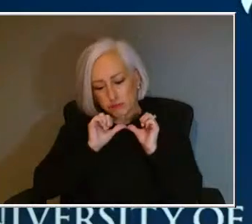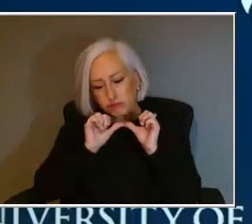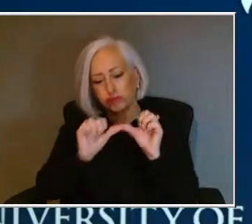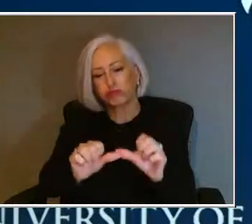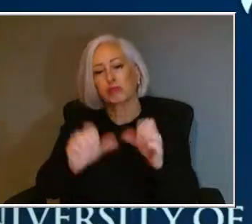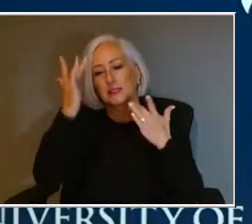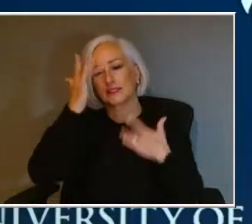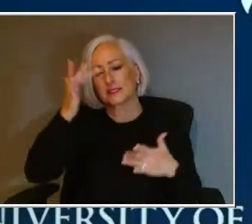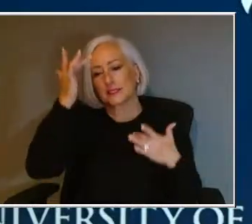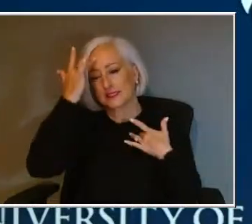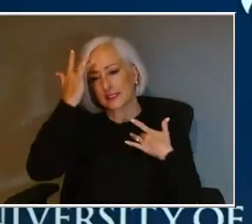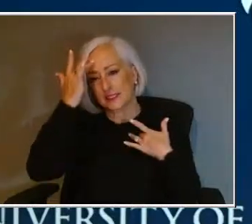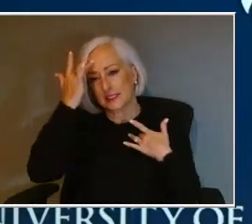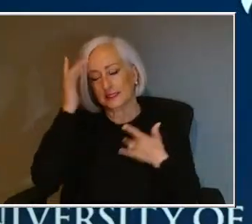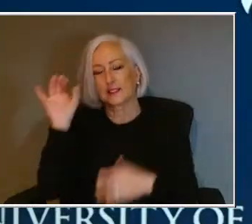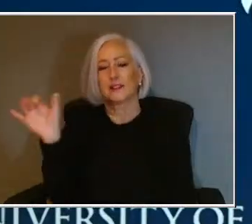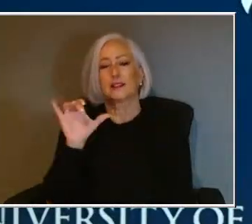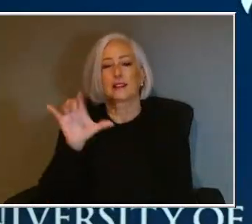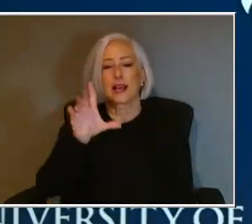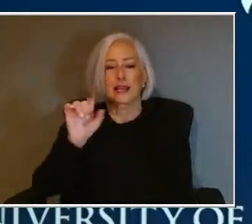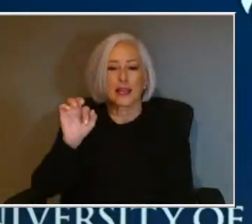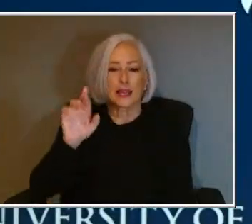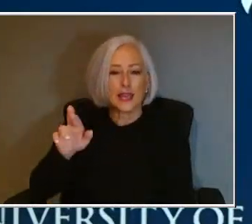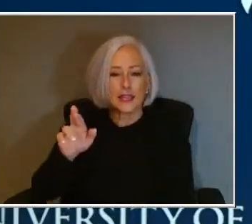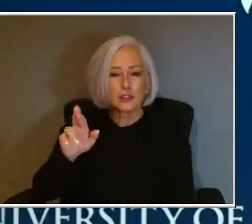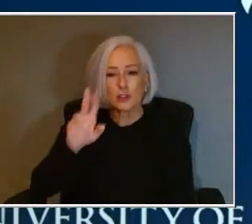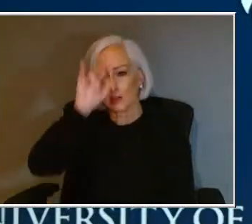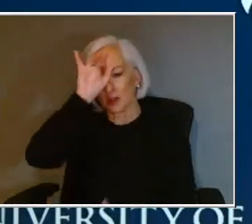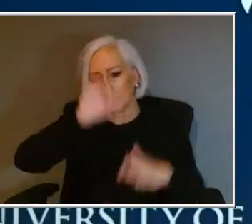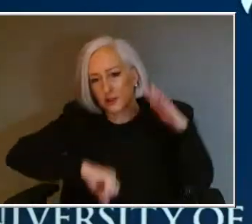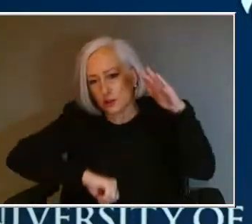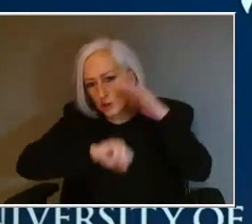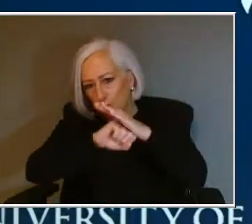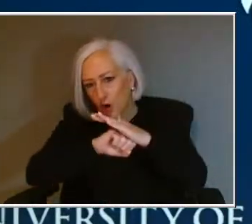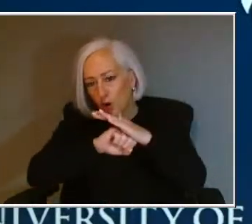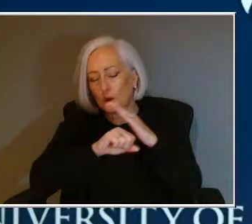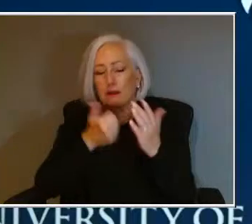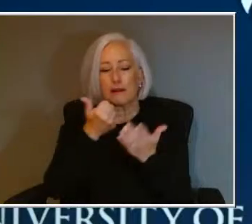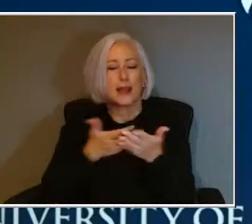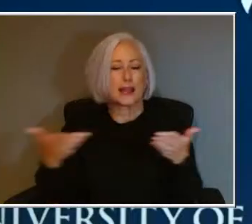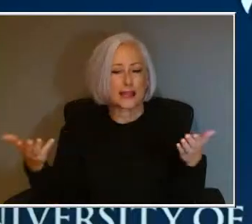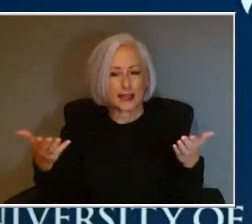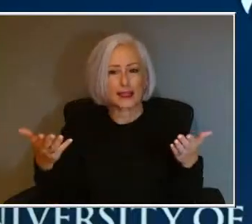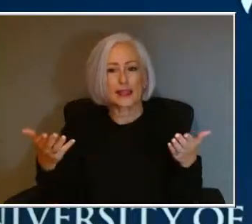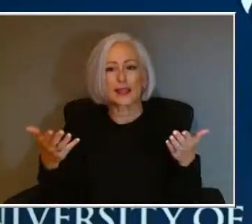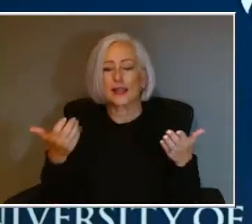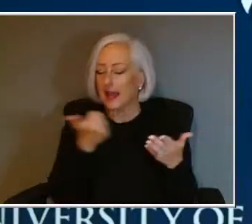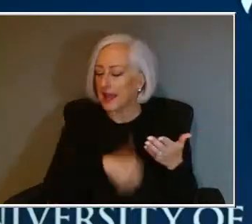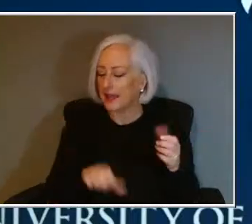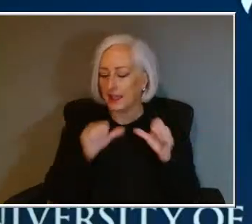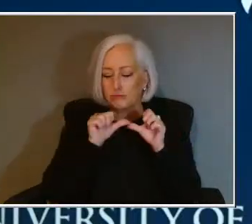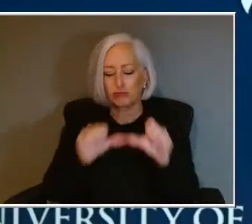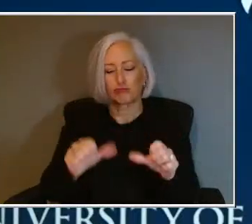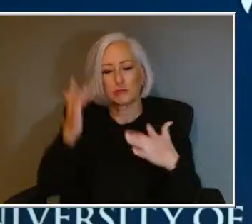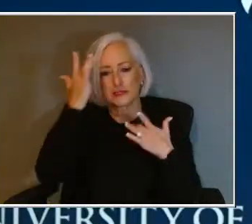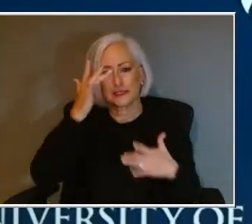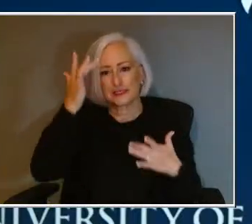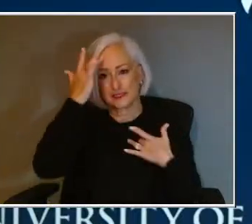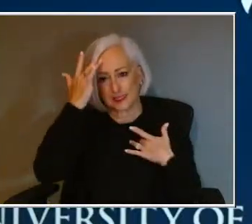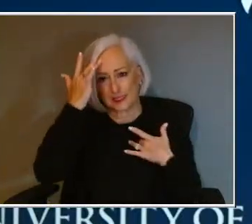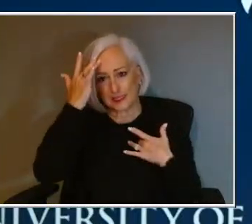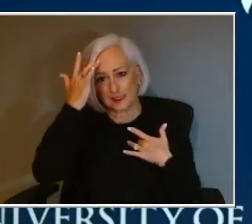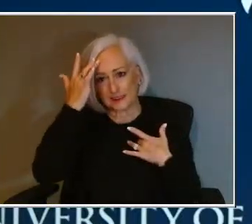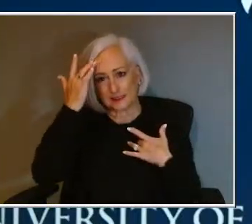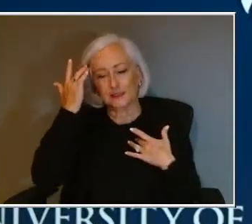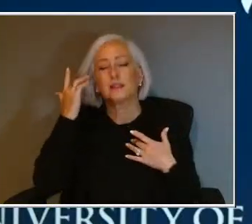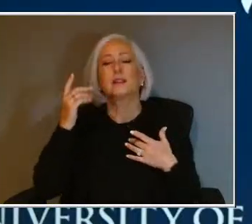it cancer, be it a stroke survivor, or any other chronic medical condition, it brings with it a lot